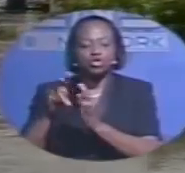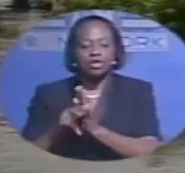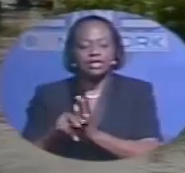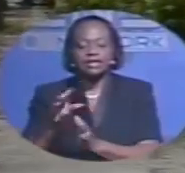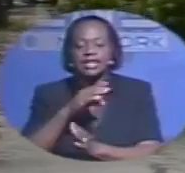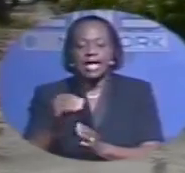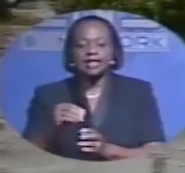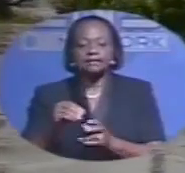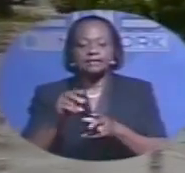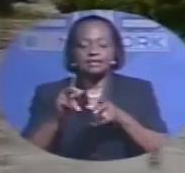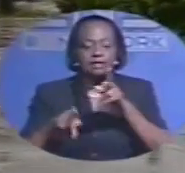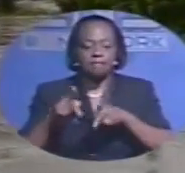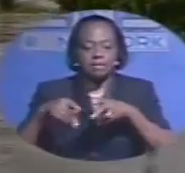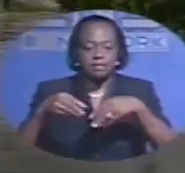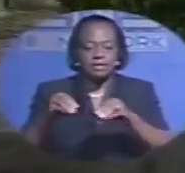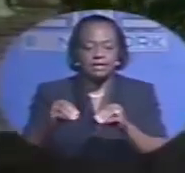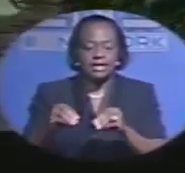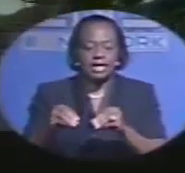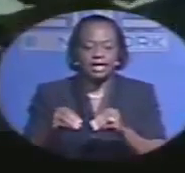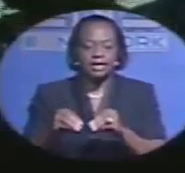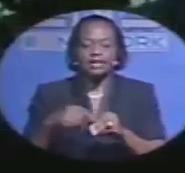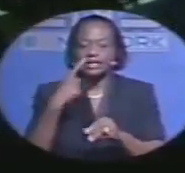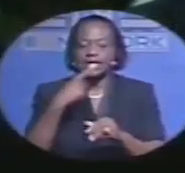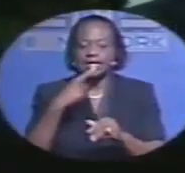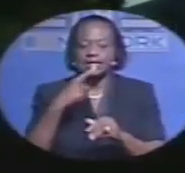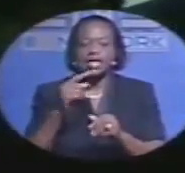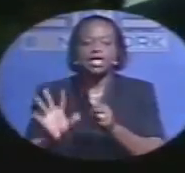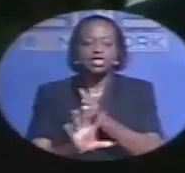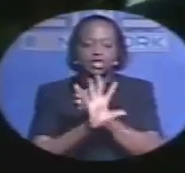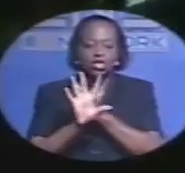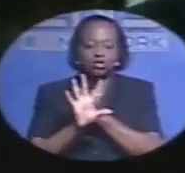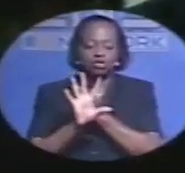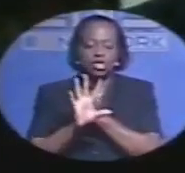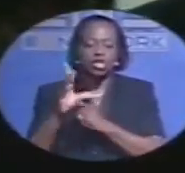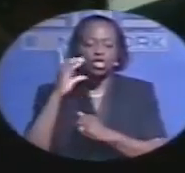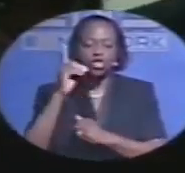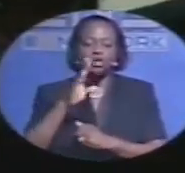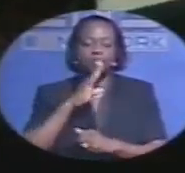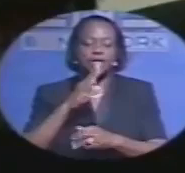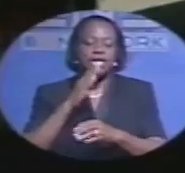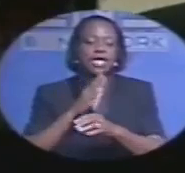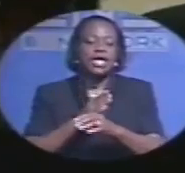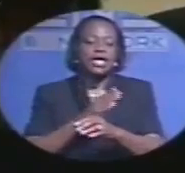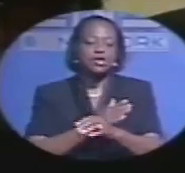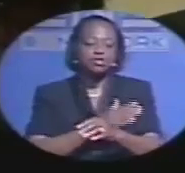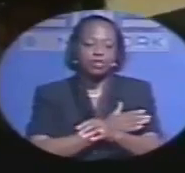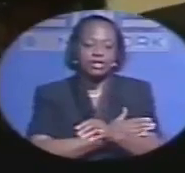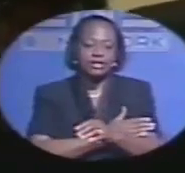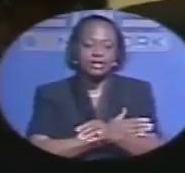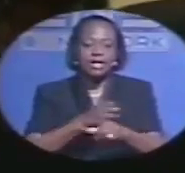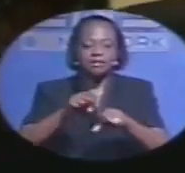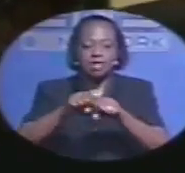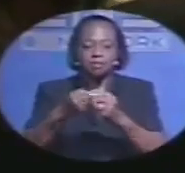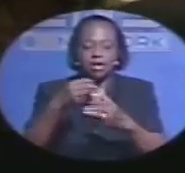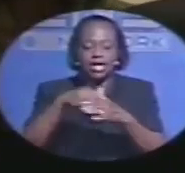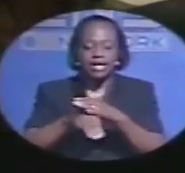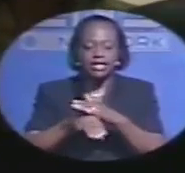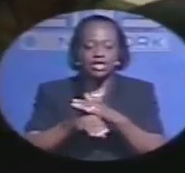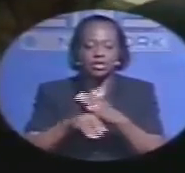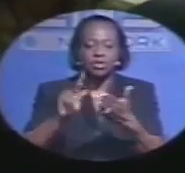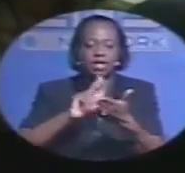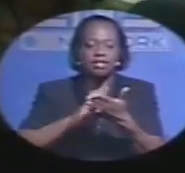Gray says security should be increased. A few days ago, they broke into the kitchen area of the